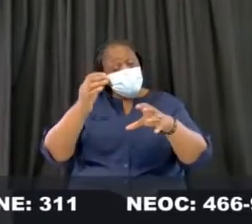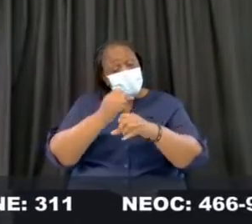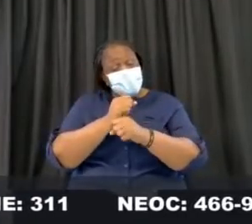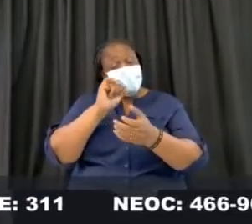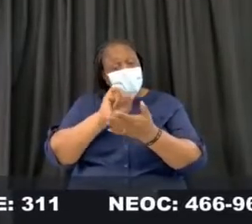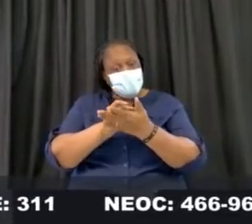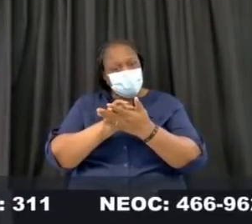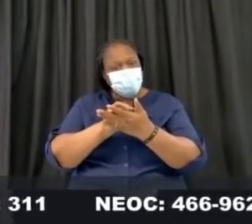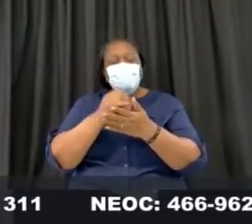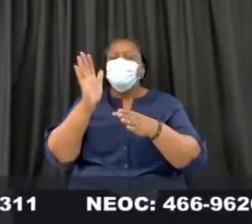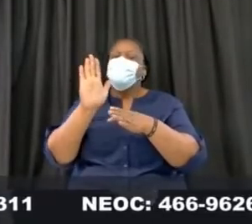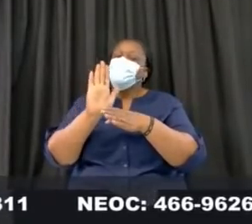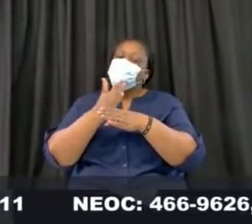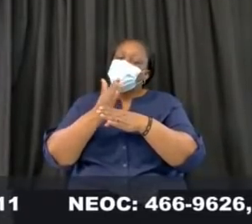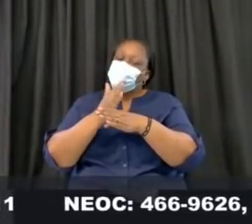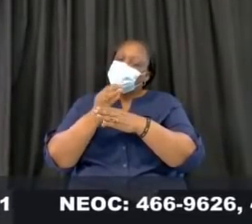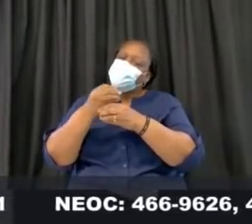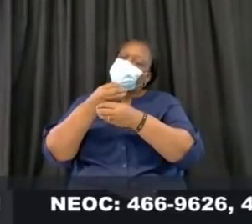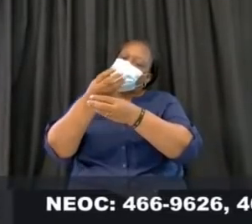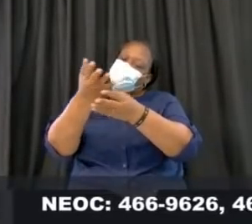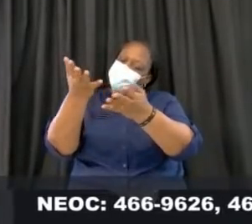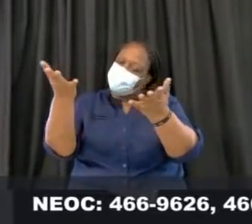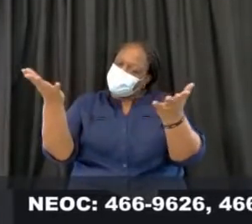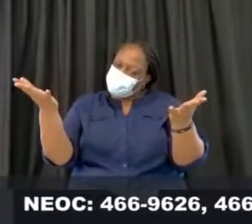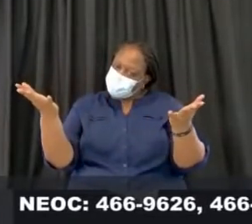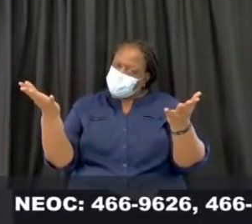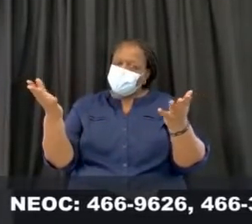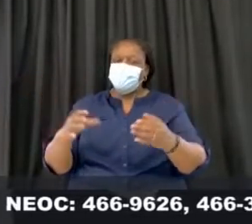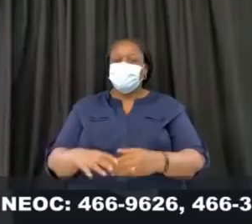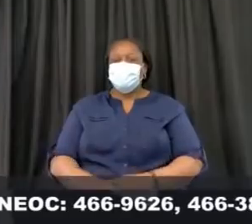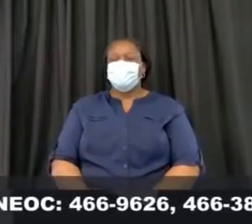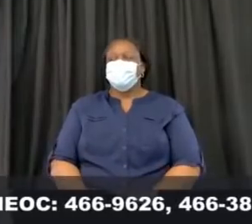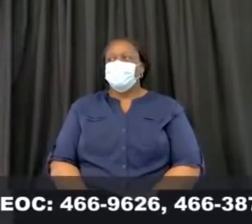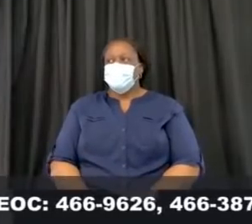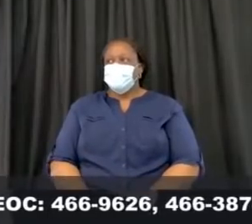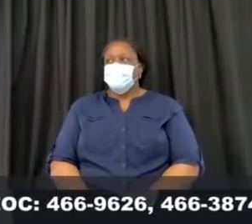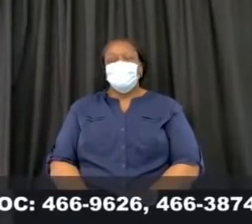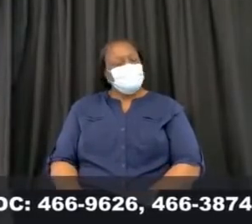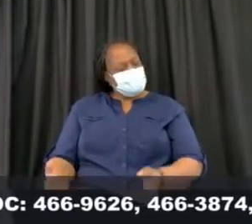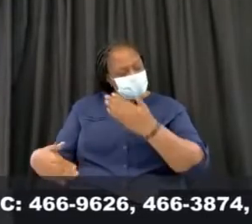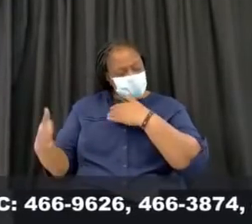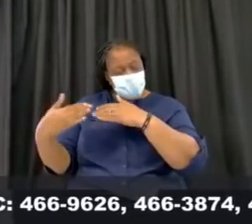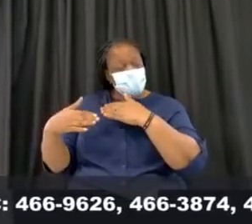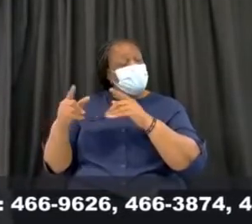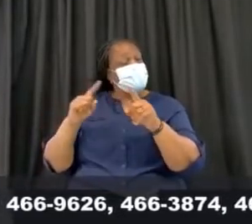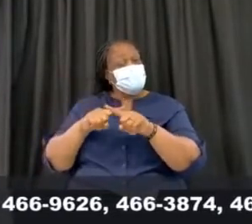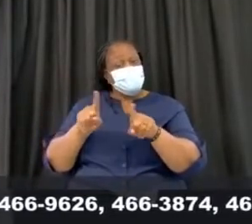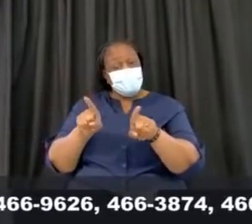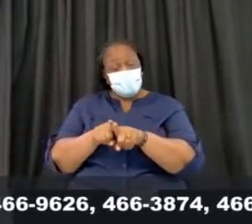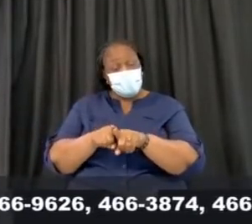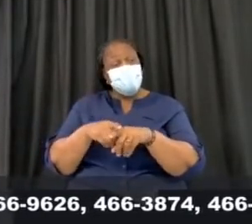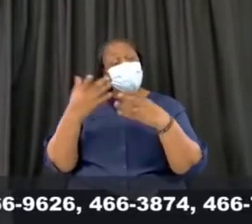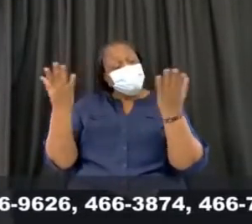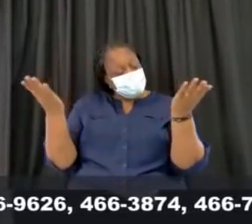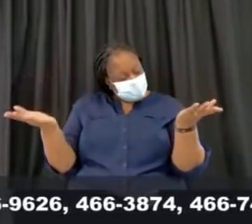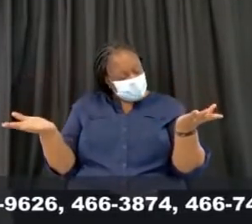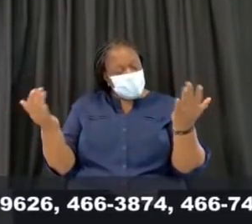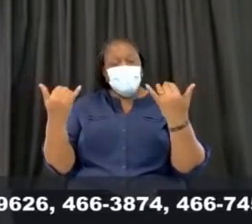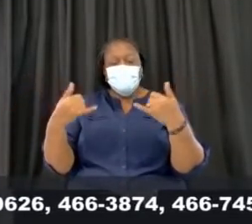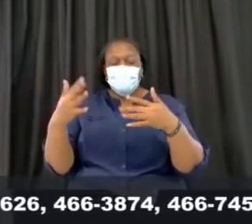this information, we will share with you, the general public, as we have done so in terms